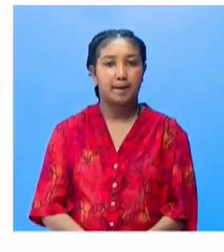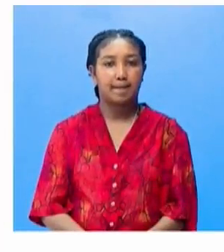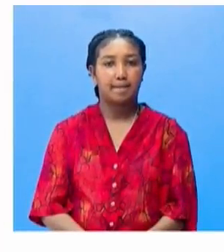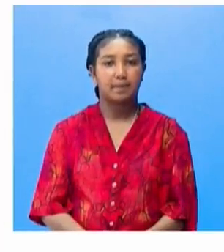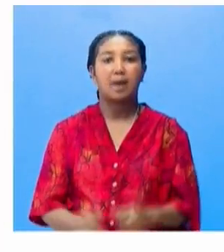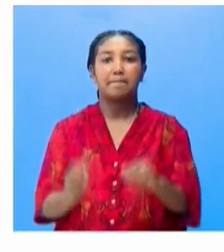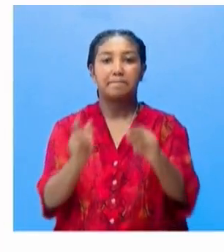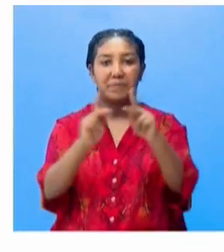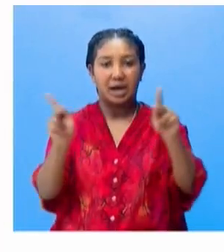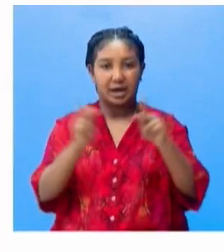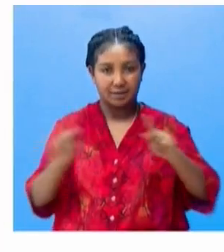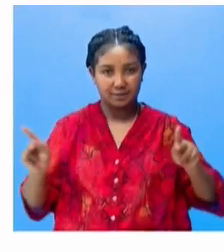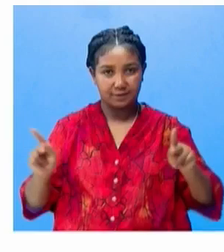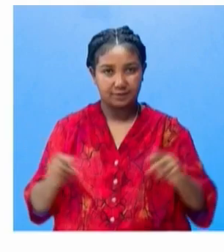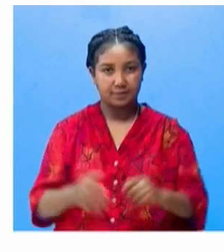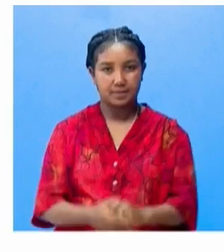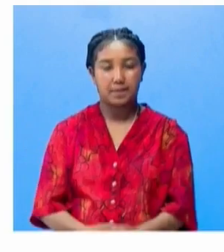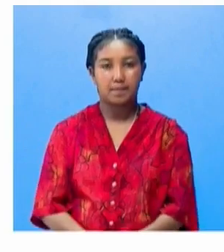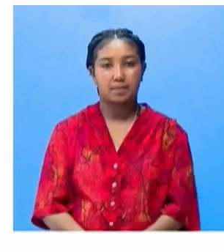paragraph.